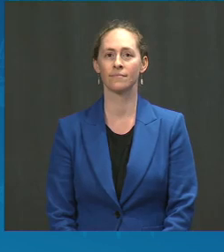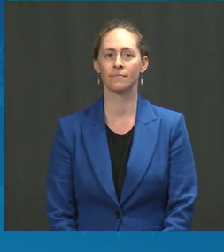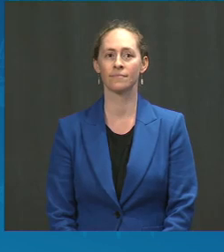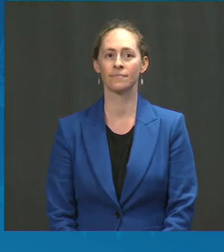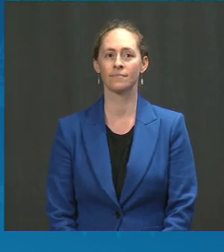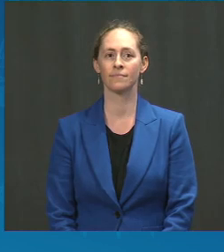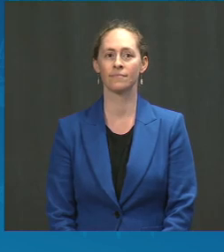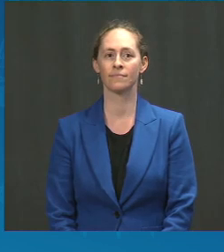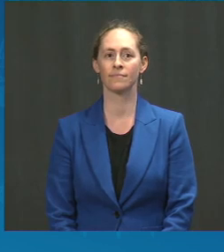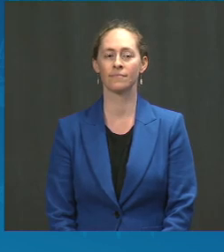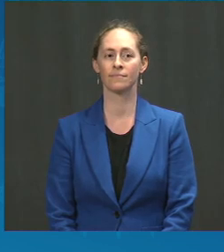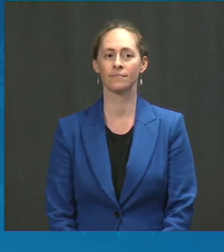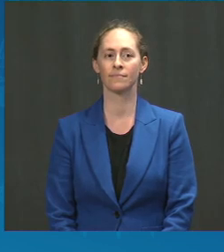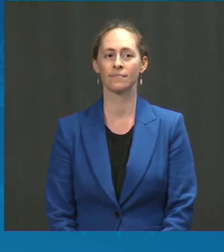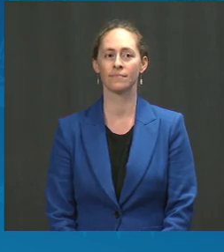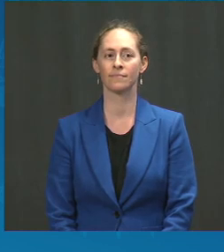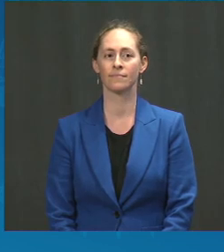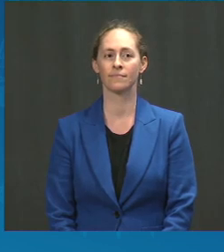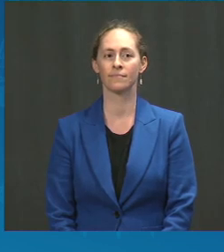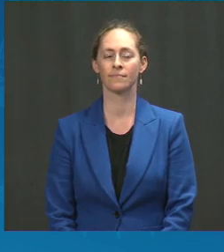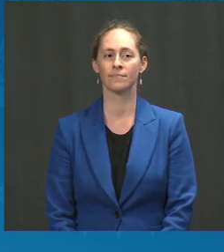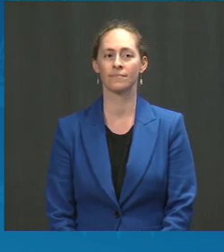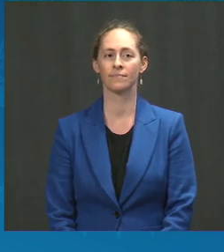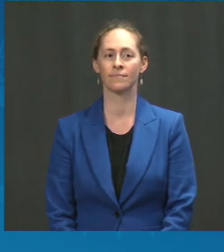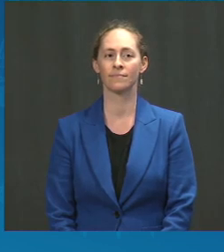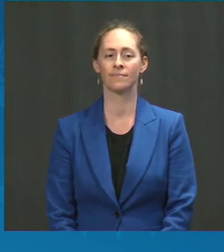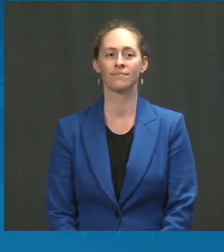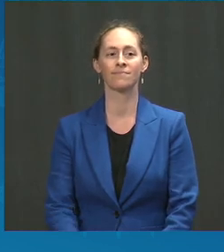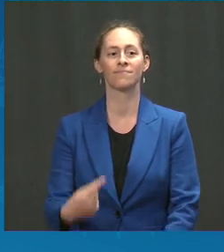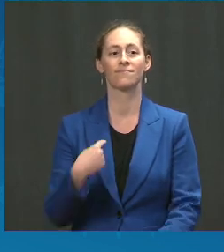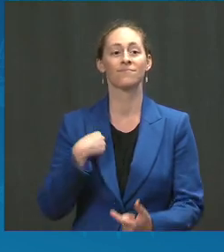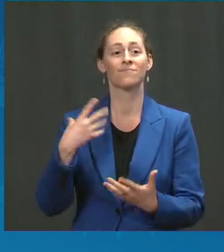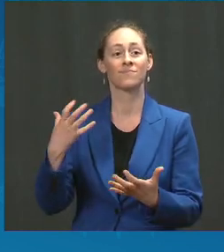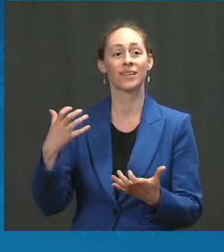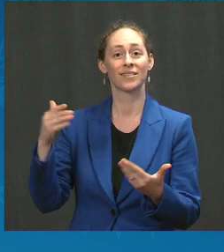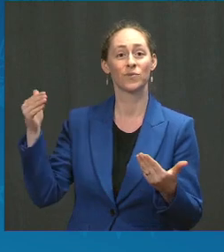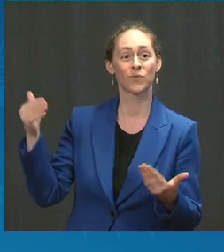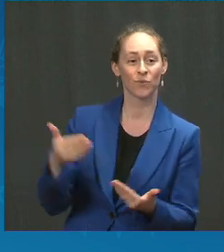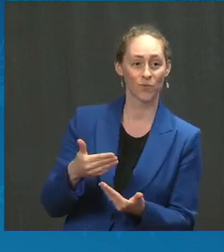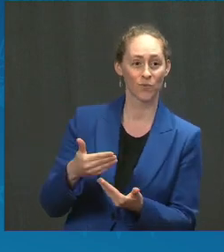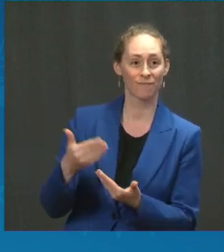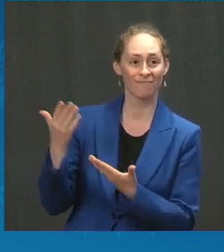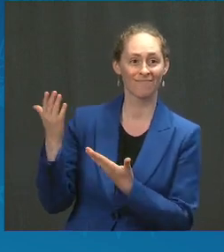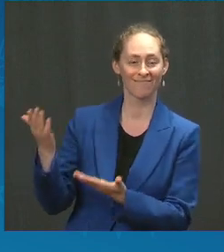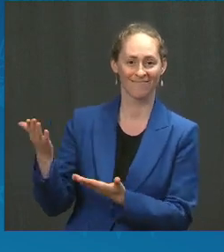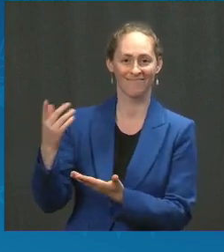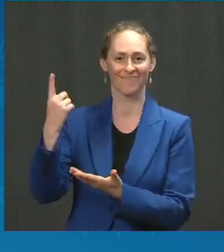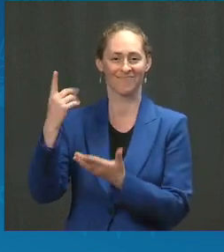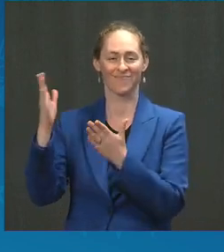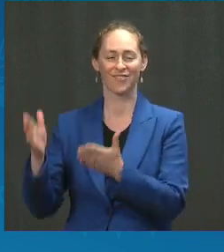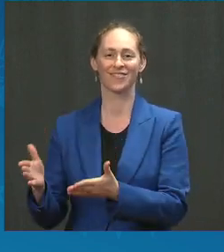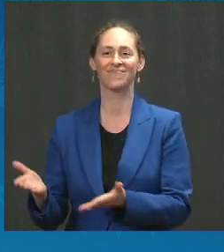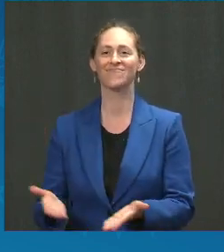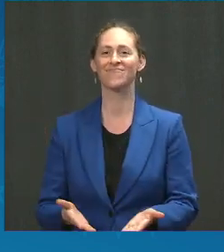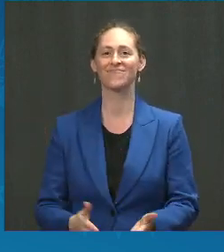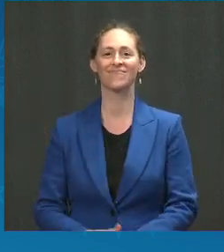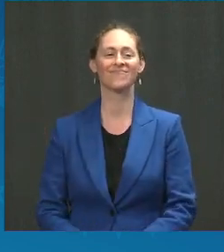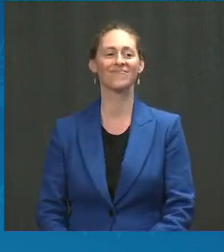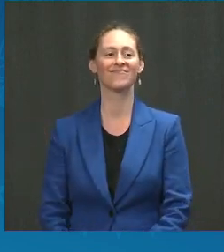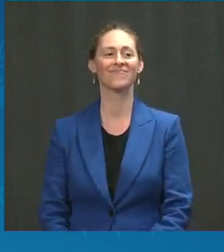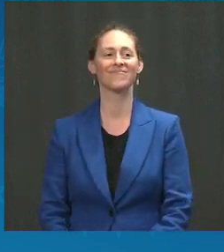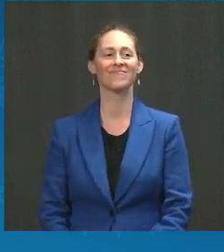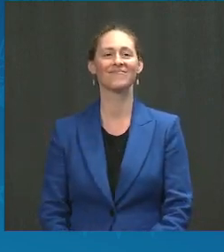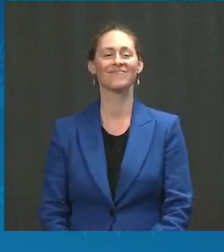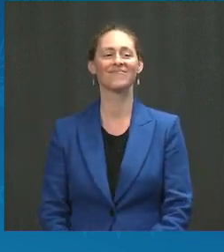It is now my pleasure to turn the program over to my colleague, Rhett Buttle. Well, hello, everyone, and welcome. My name is Rhett Buttle. I'm proud to be